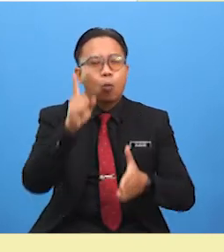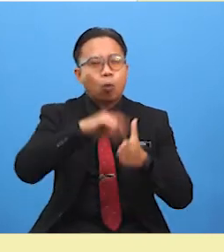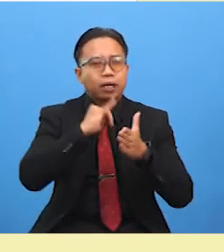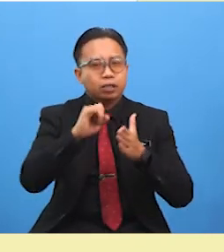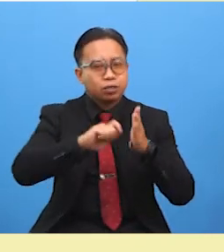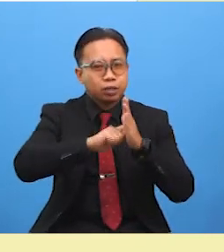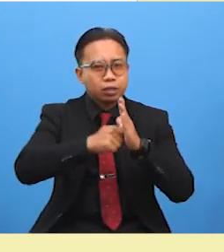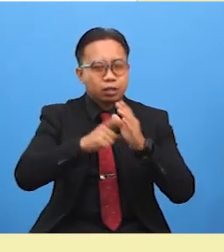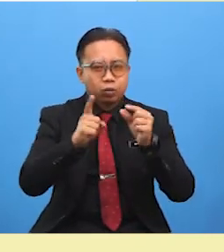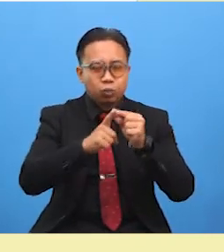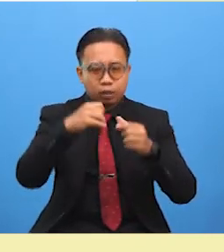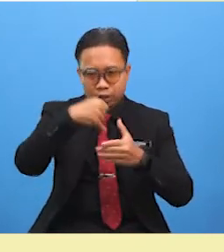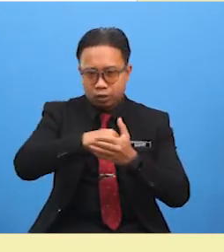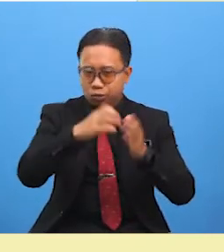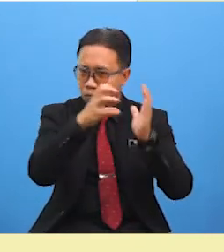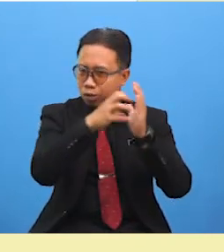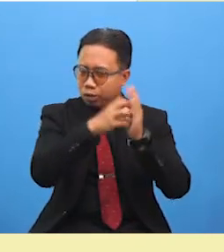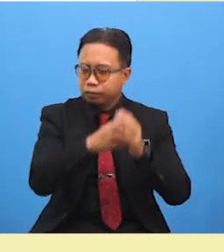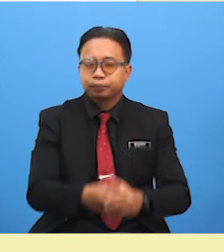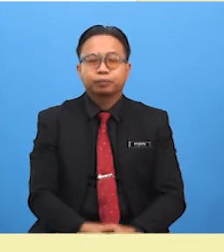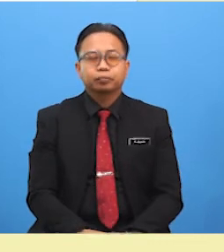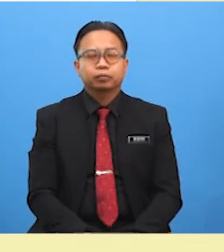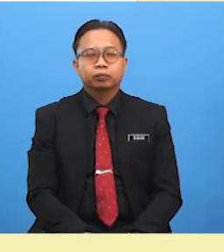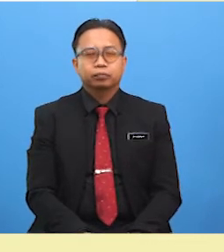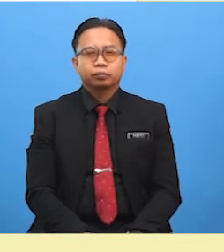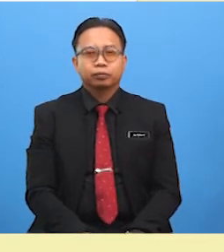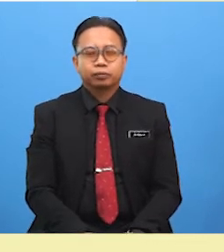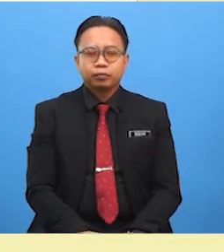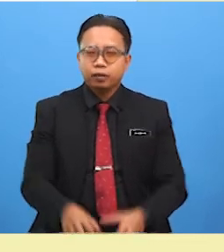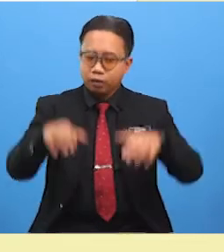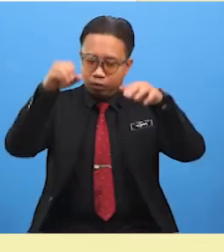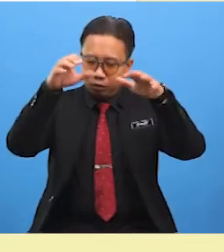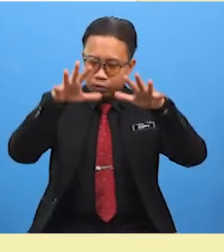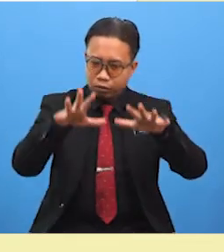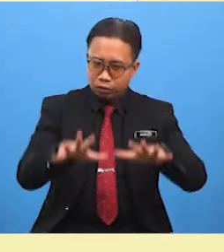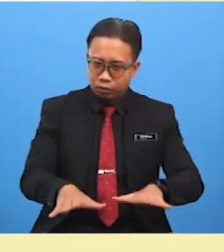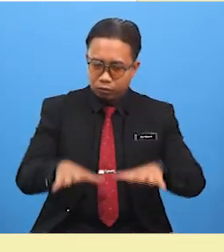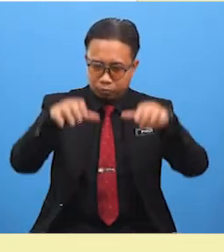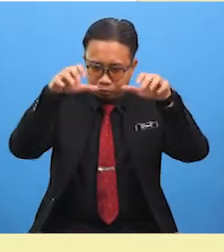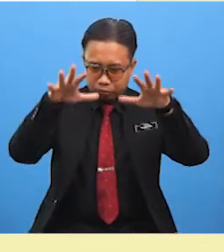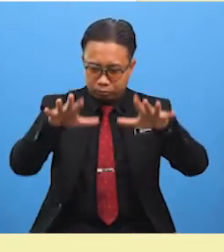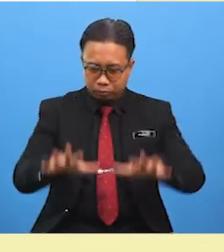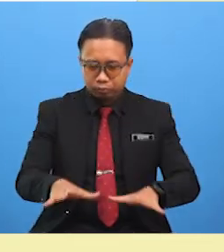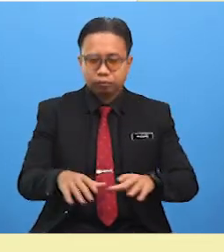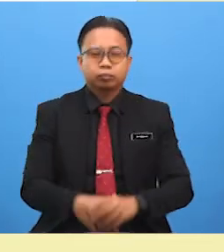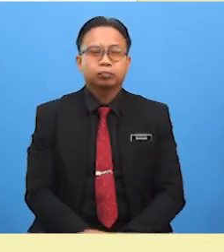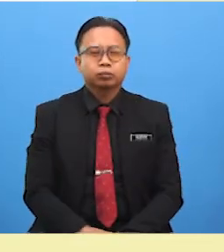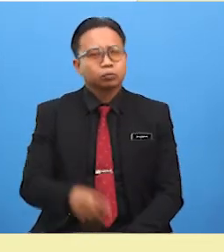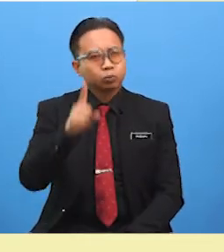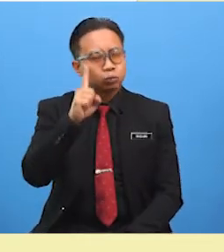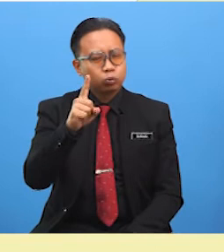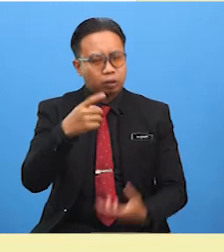are right. It is snow. Among the 3 pictures given, only one has the snow scene. So that was